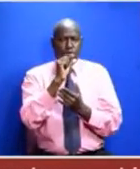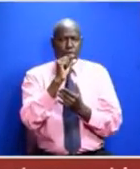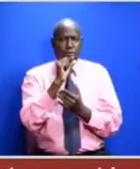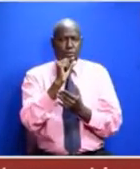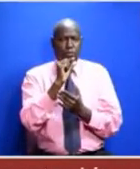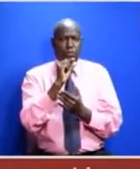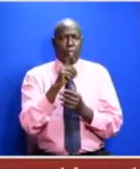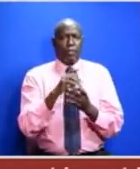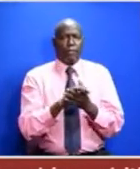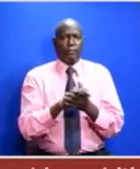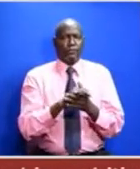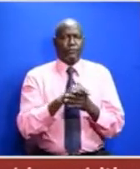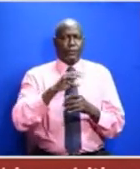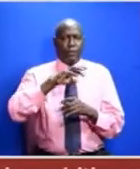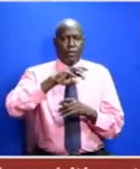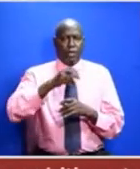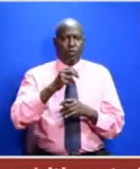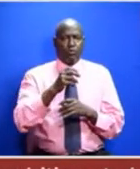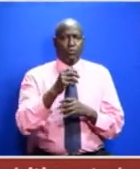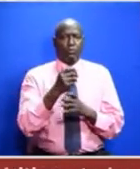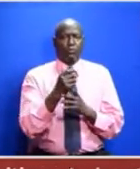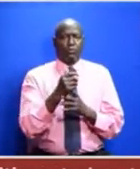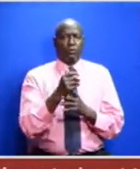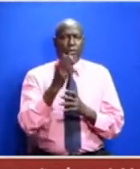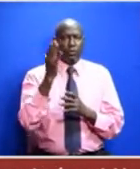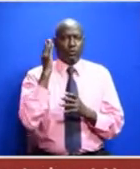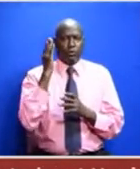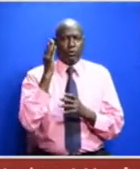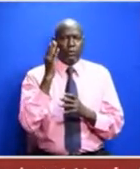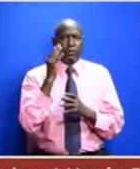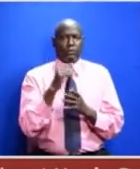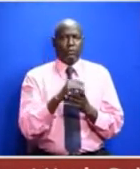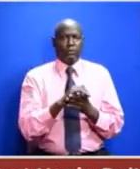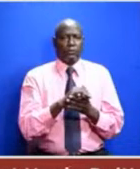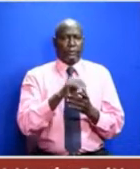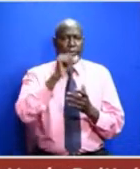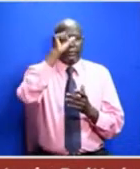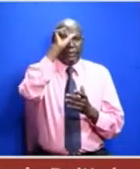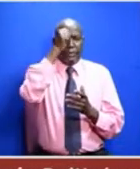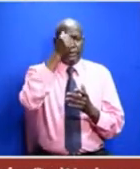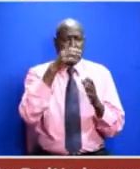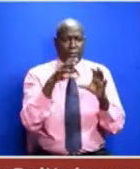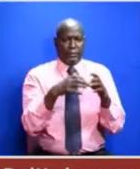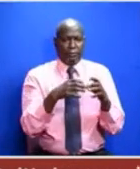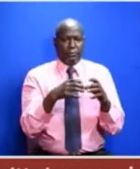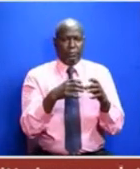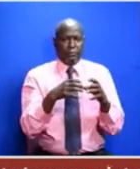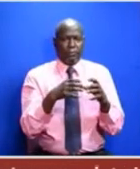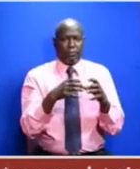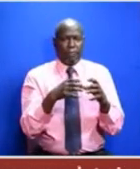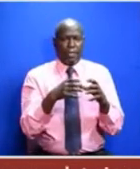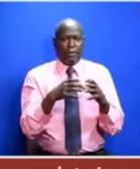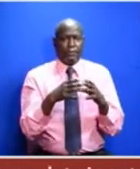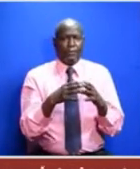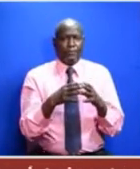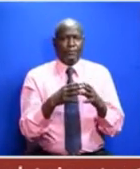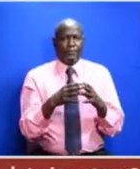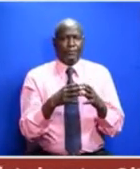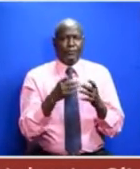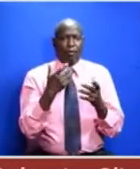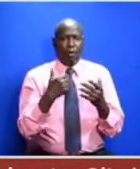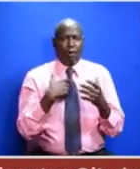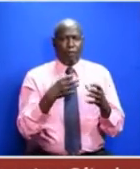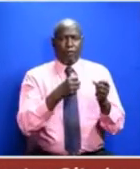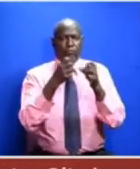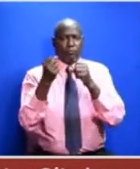here, the county security and intelligence team. We've made some progress. We've arrested, seized over 300